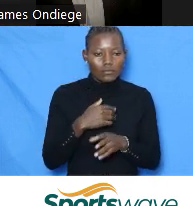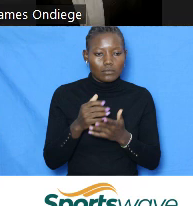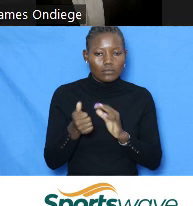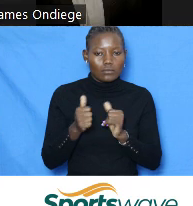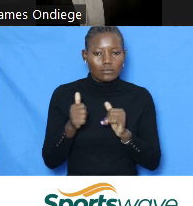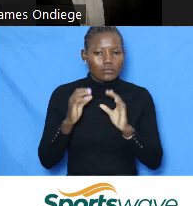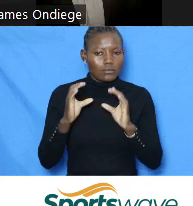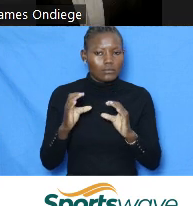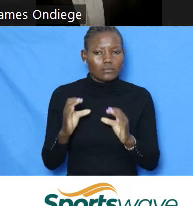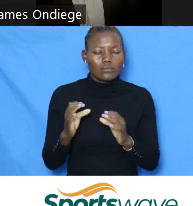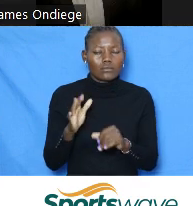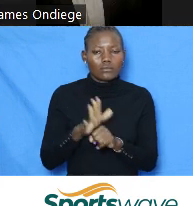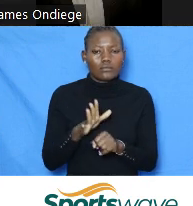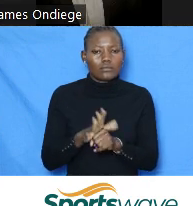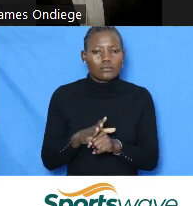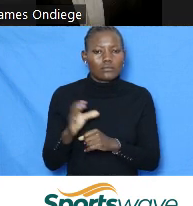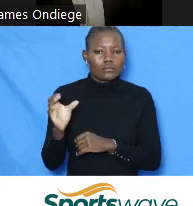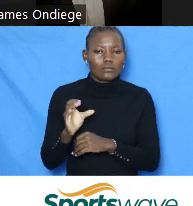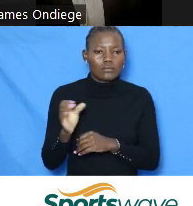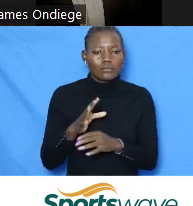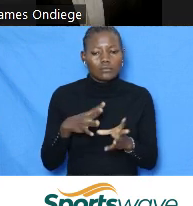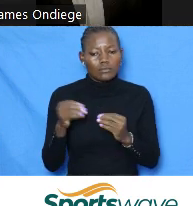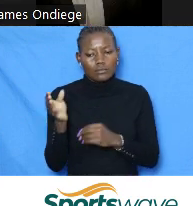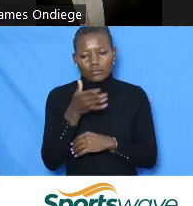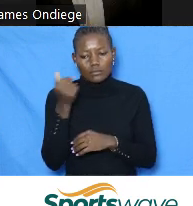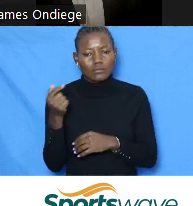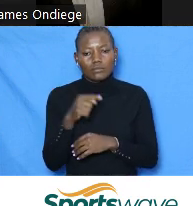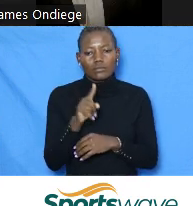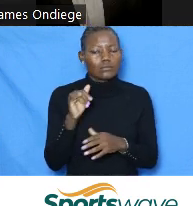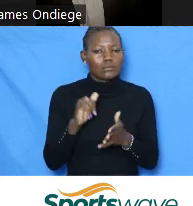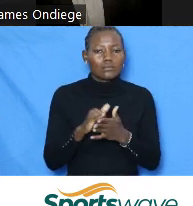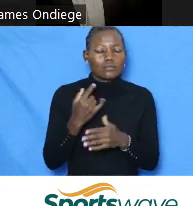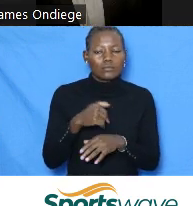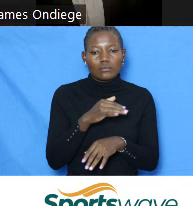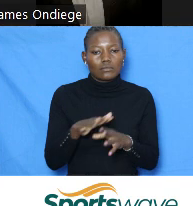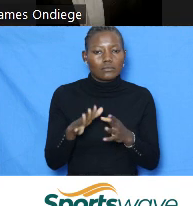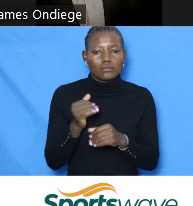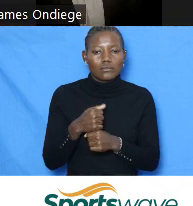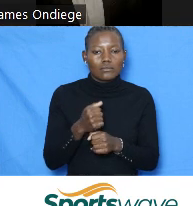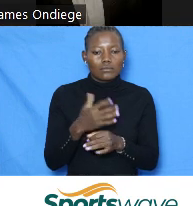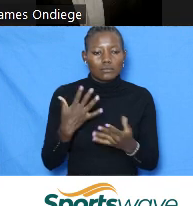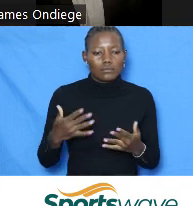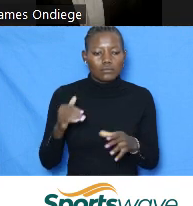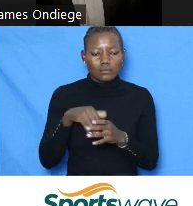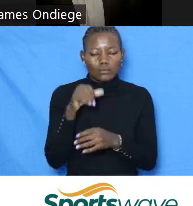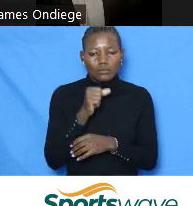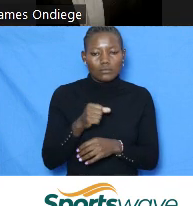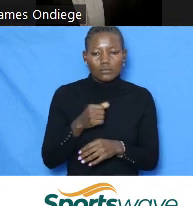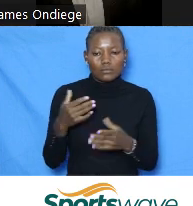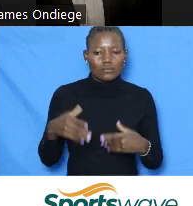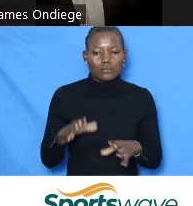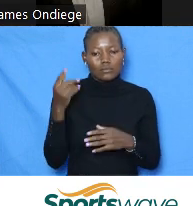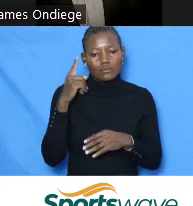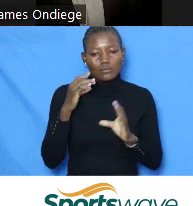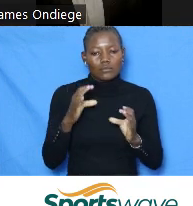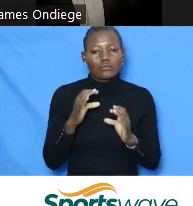that go and you better yourself, so that we don't stick to the old systems and old modalities of coaching, and the trends